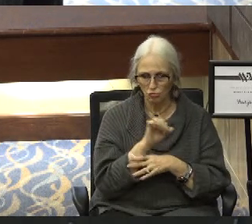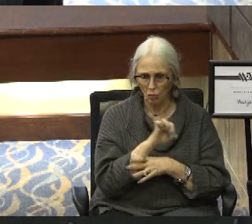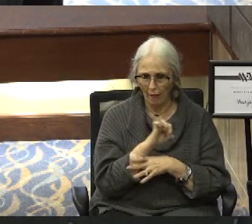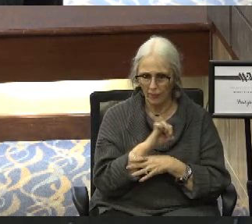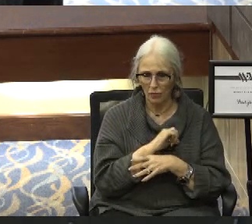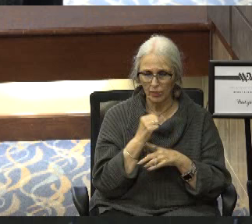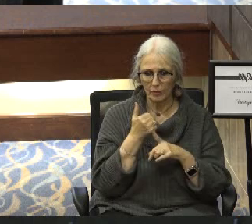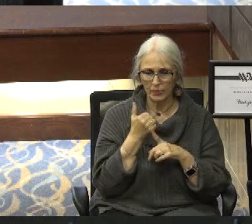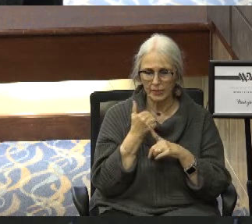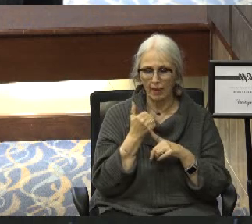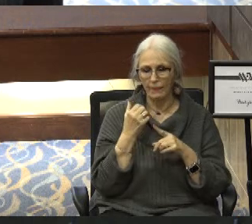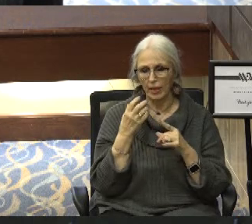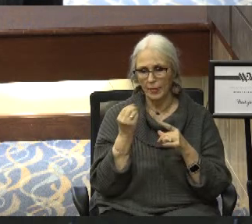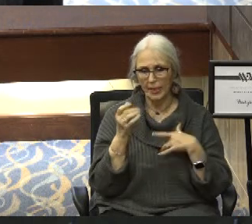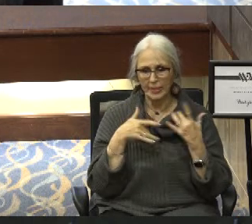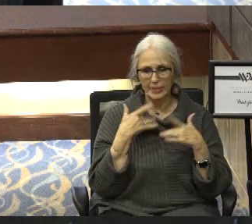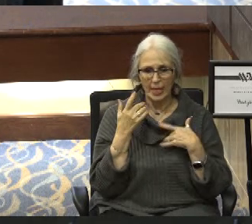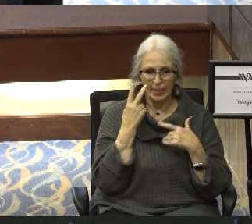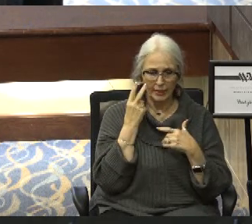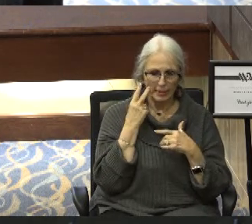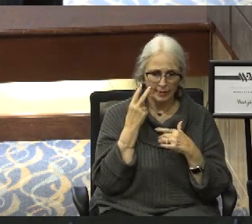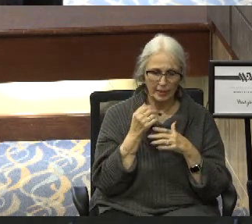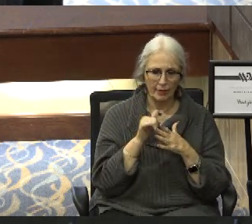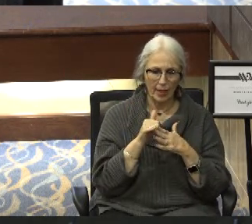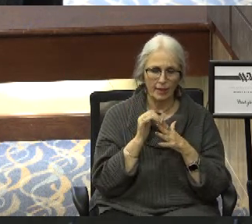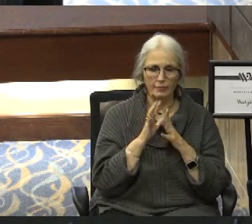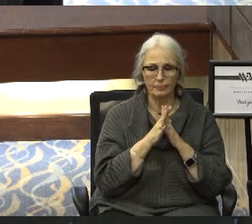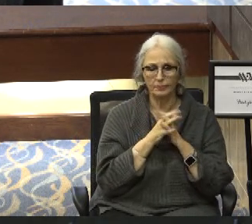a thoughtful addition. So excited to see what your team comes up with.